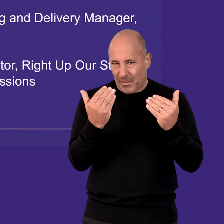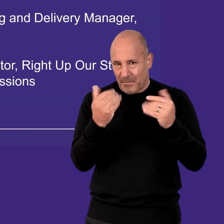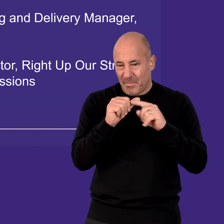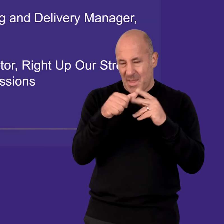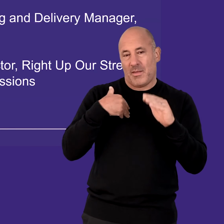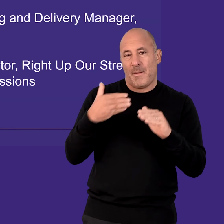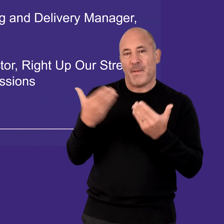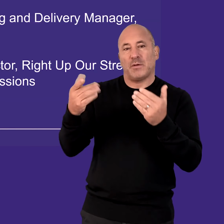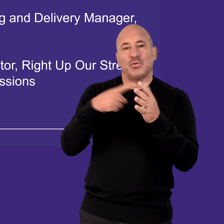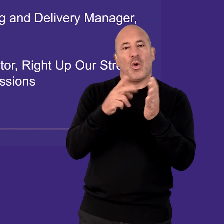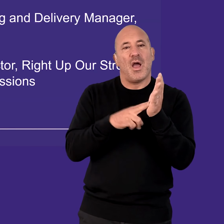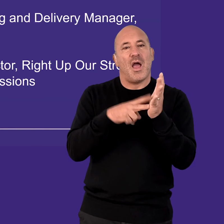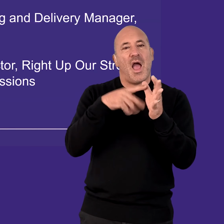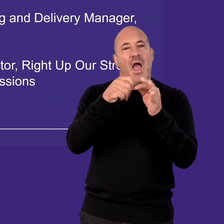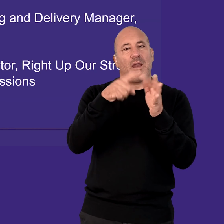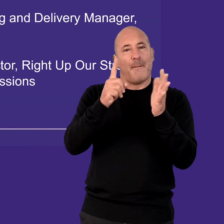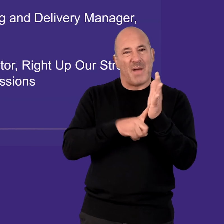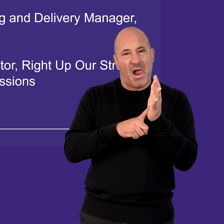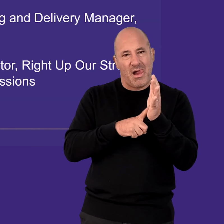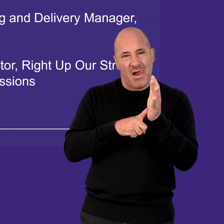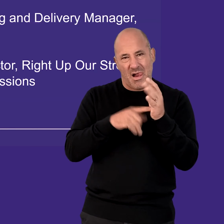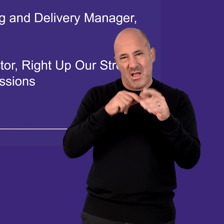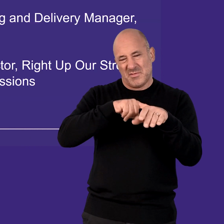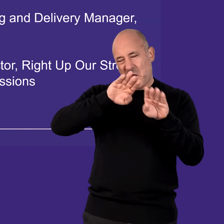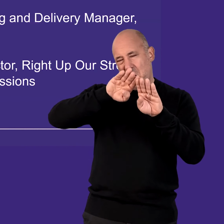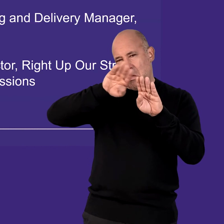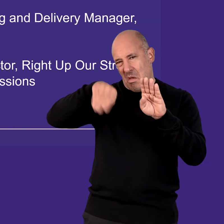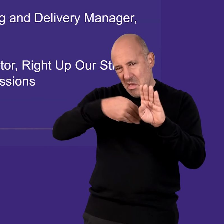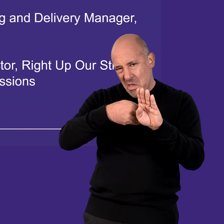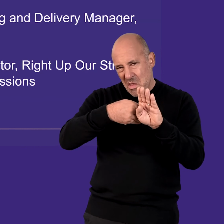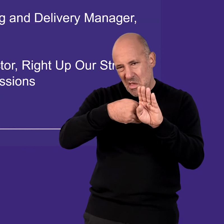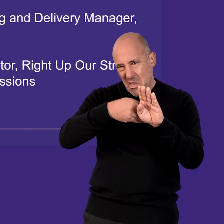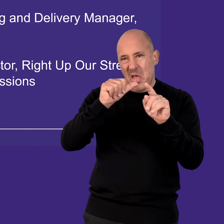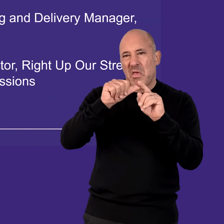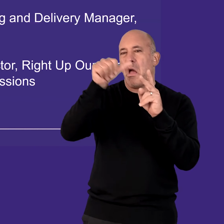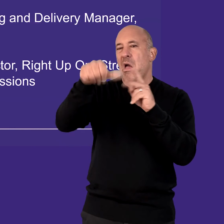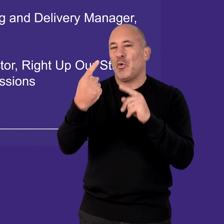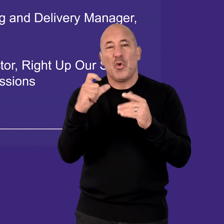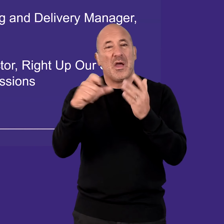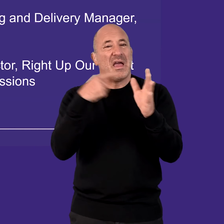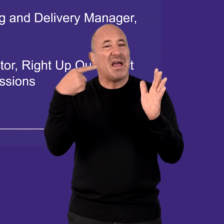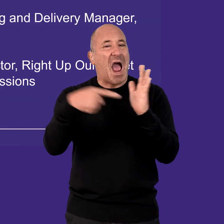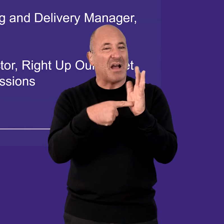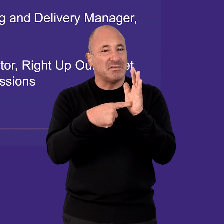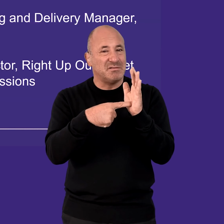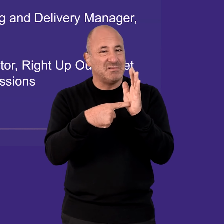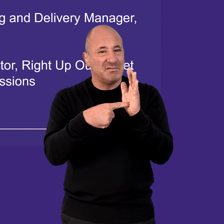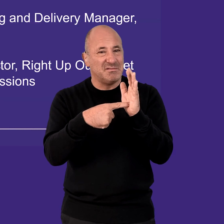more, so watch this space. Today, after our little welcome, we're going to have Annabel